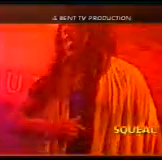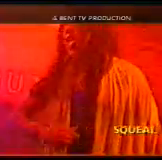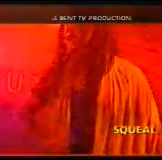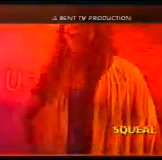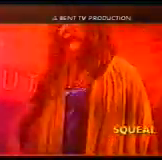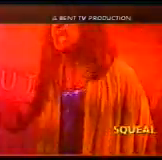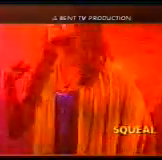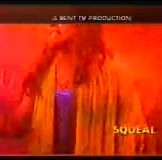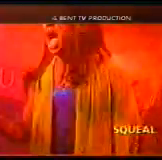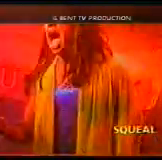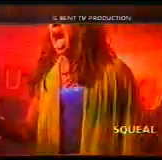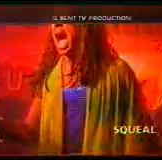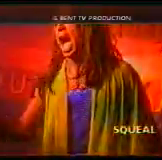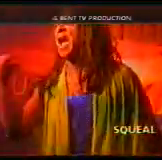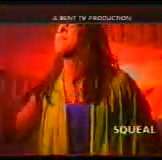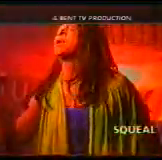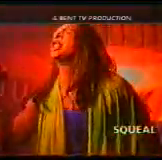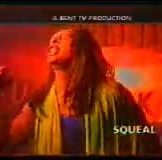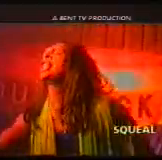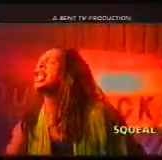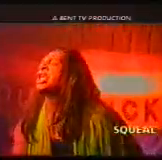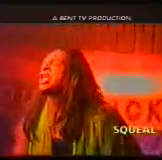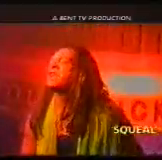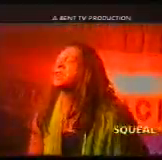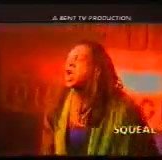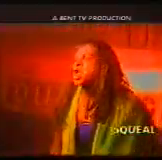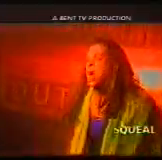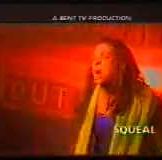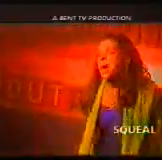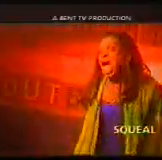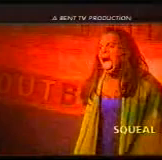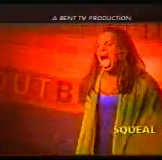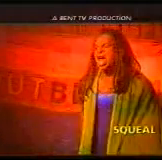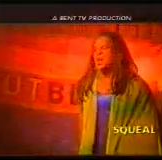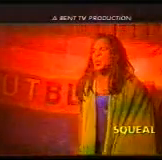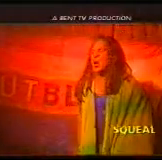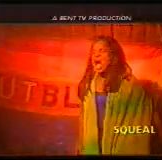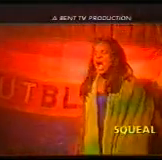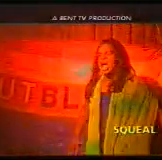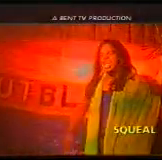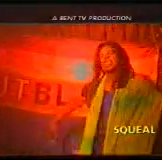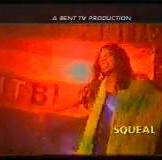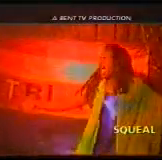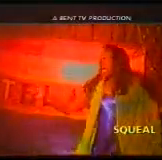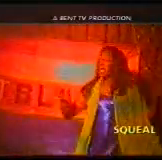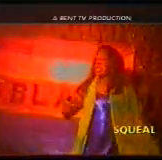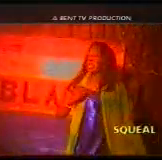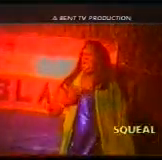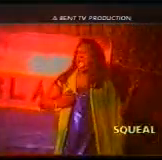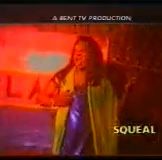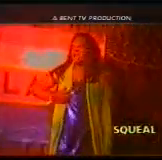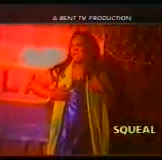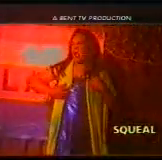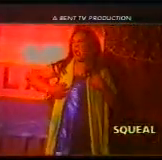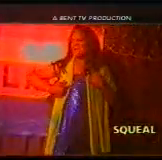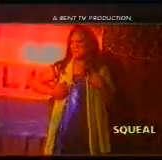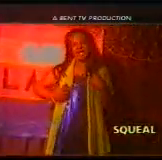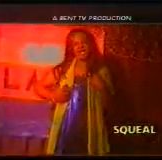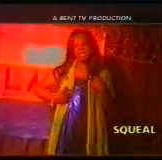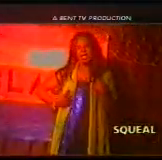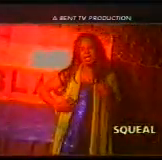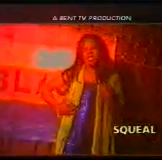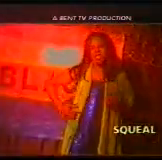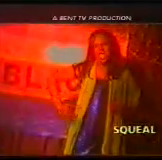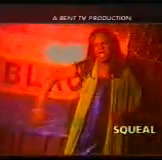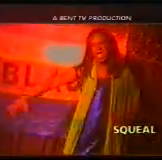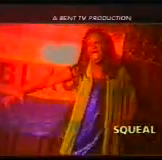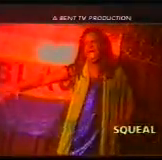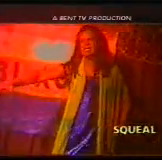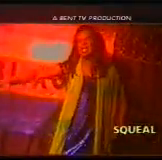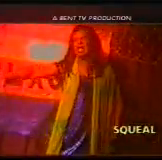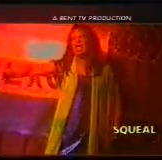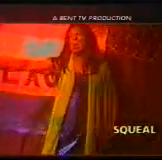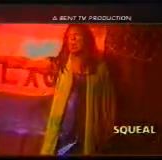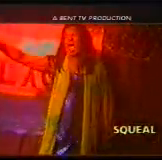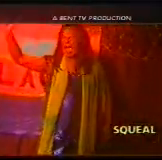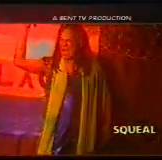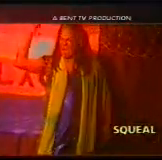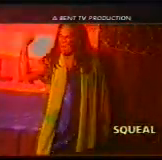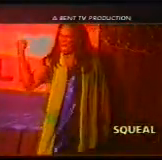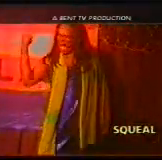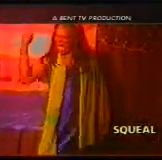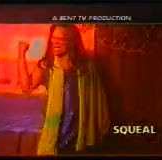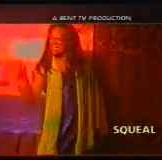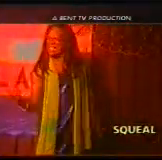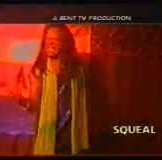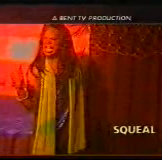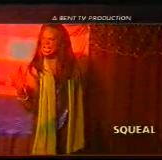I'm in love with all they can't For the other one they take from me They can't take